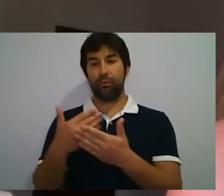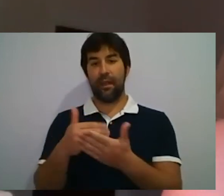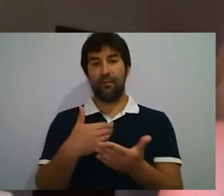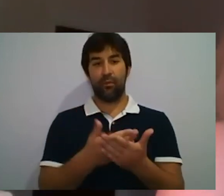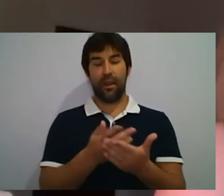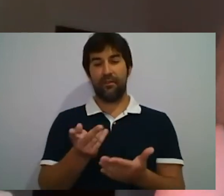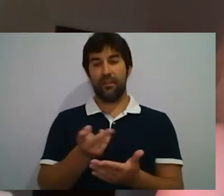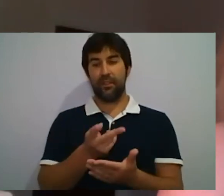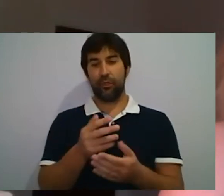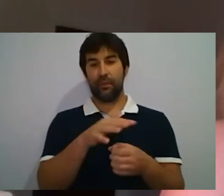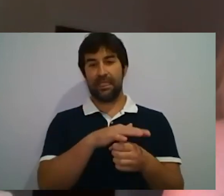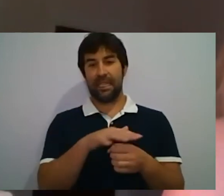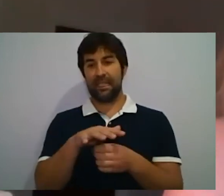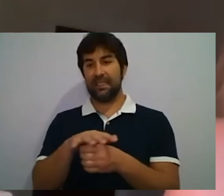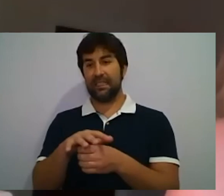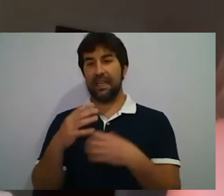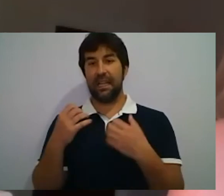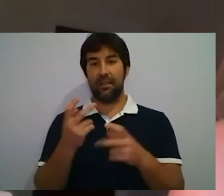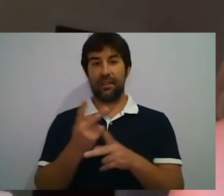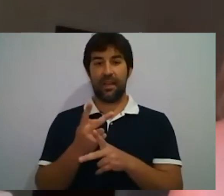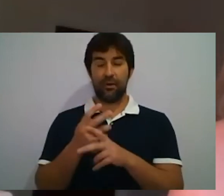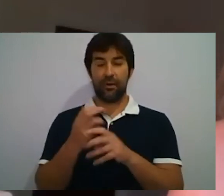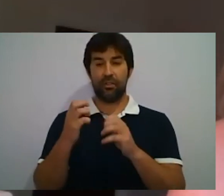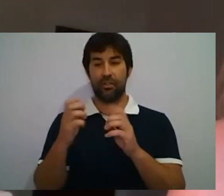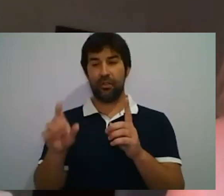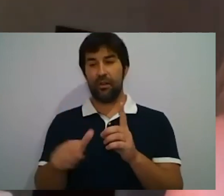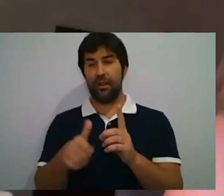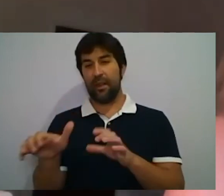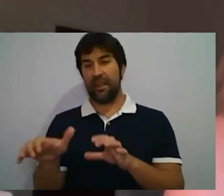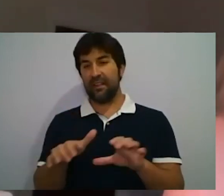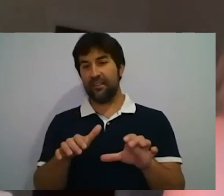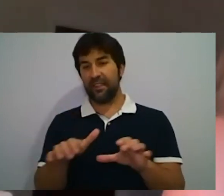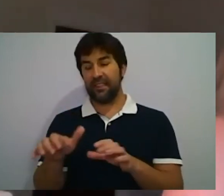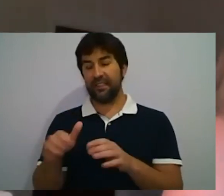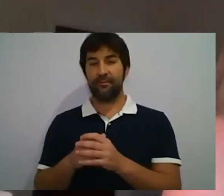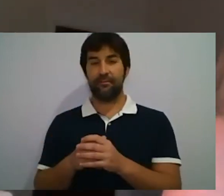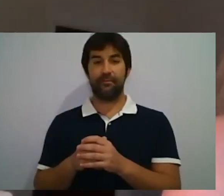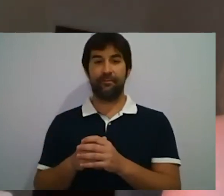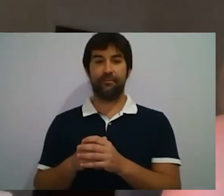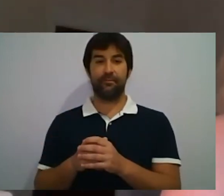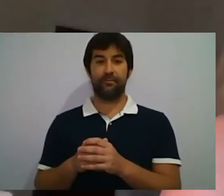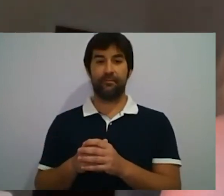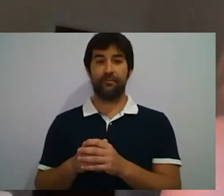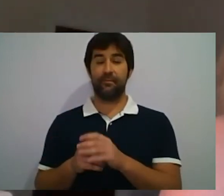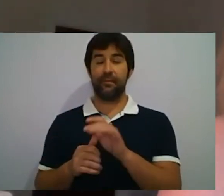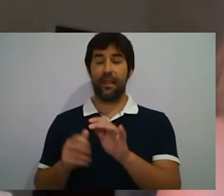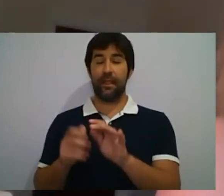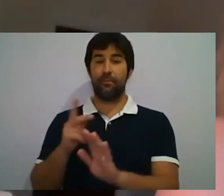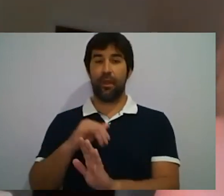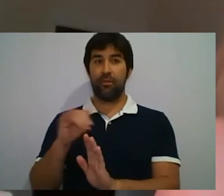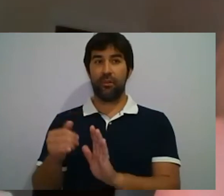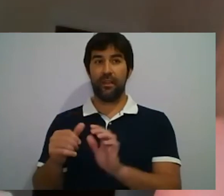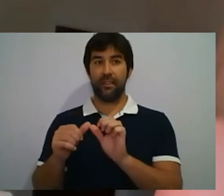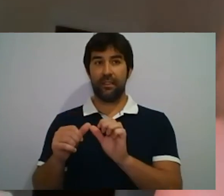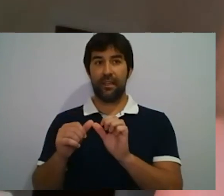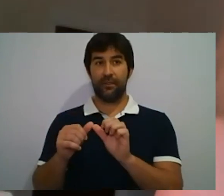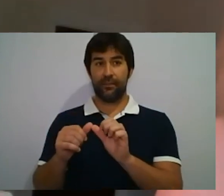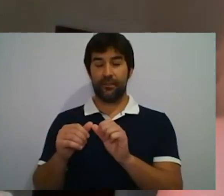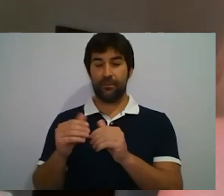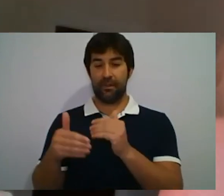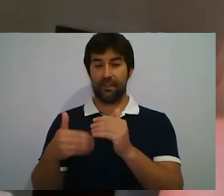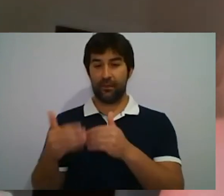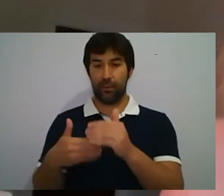that. And then we will look at it from a very, very fine-grained technical standpoint of, the curvature of the